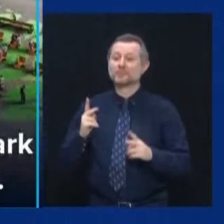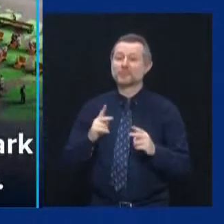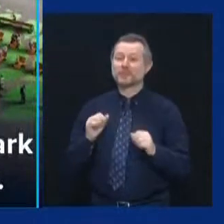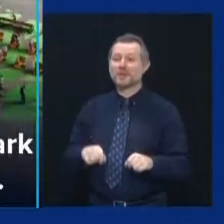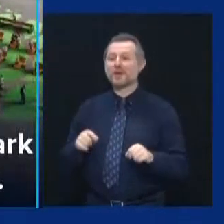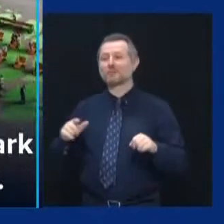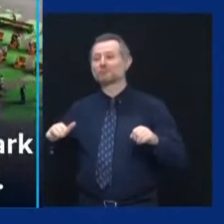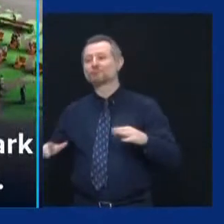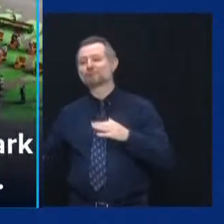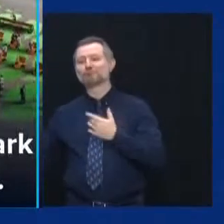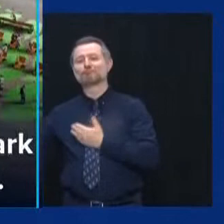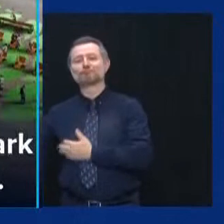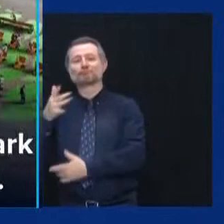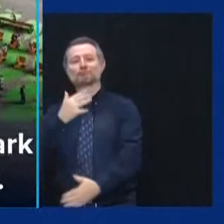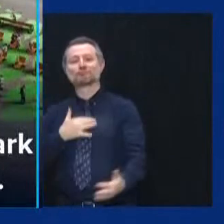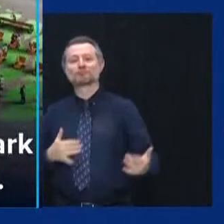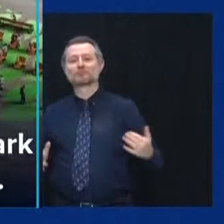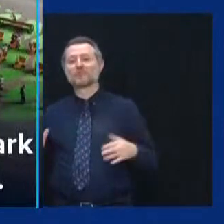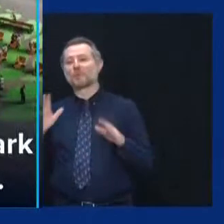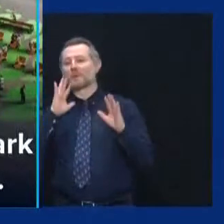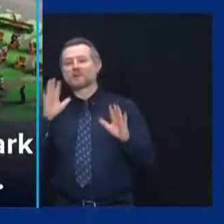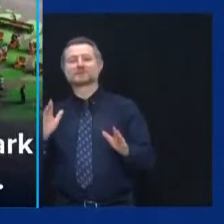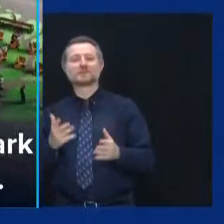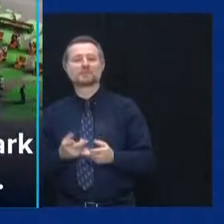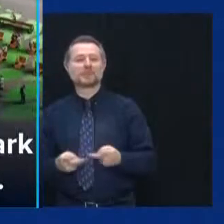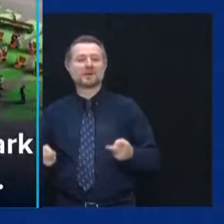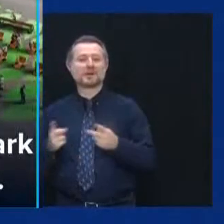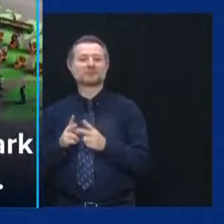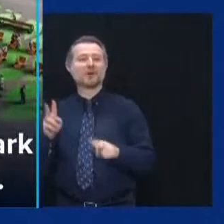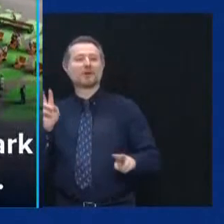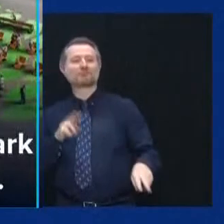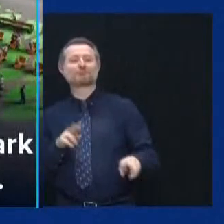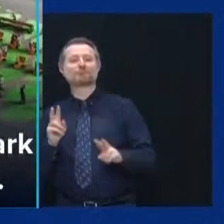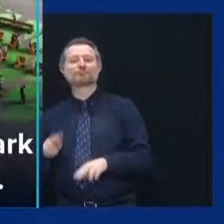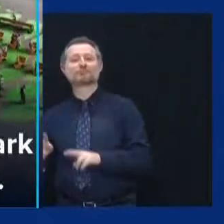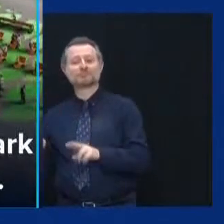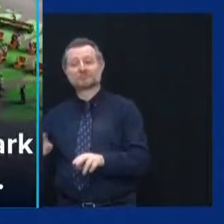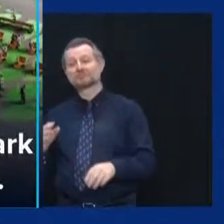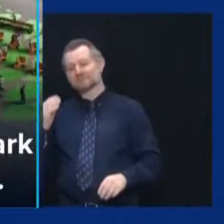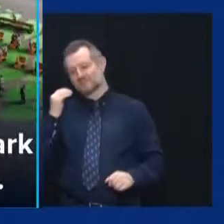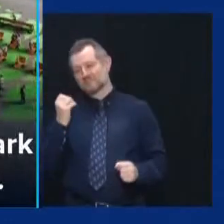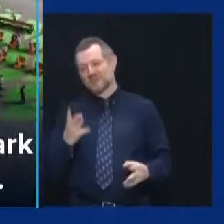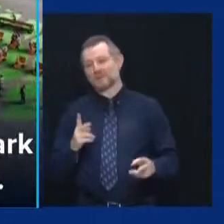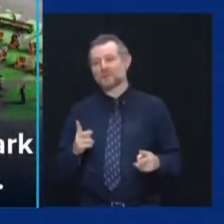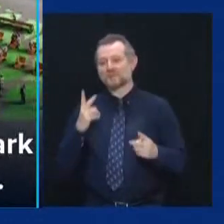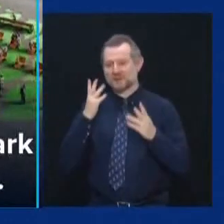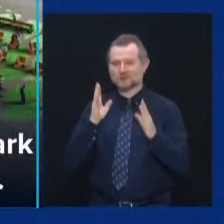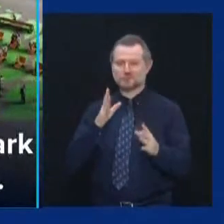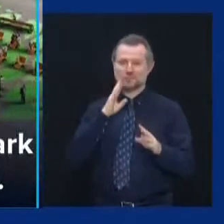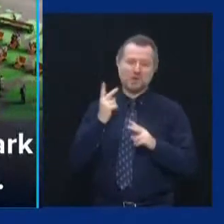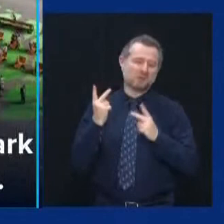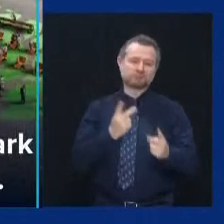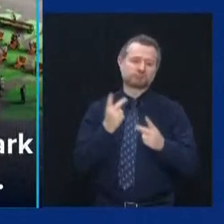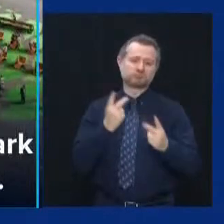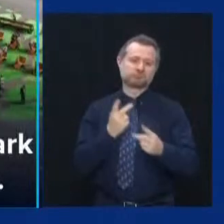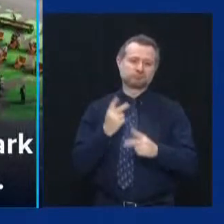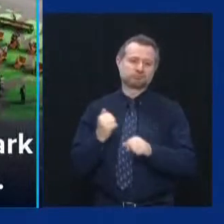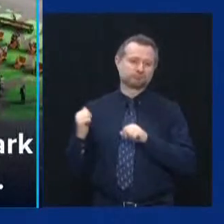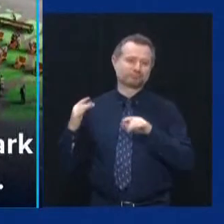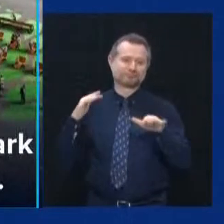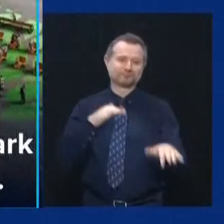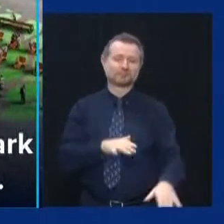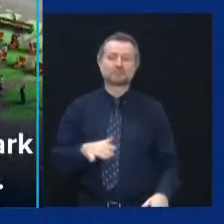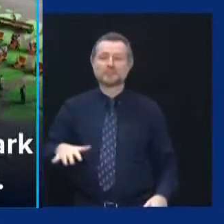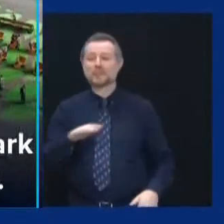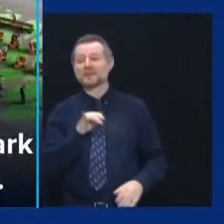just be a great place to take in New York. I think it'll be a visitor attraction. Long-term, the Hudson River Park Trust